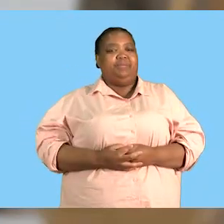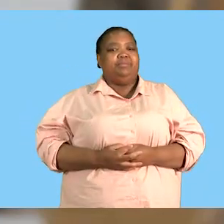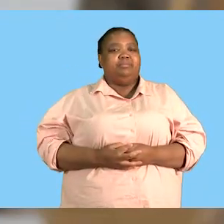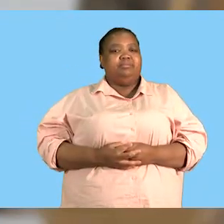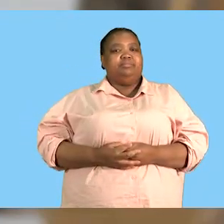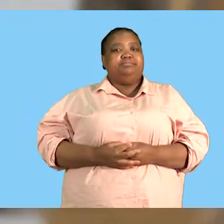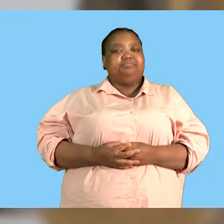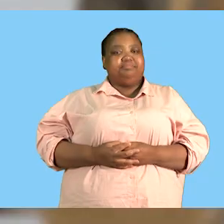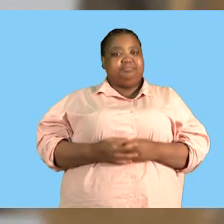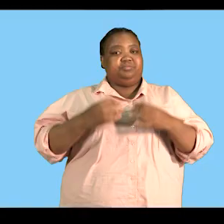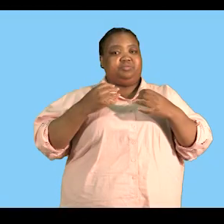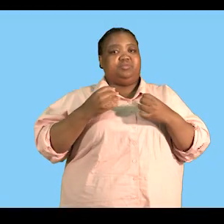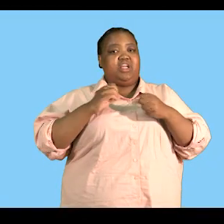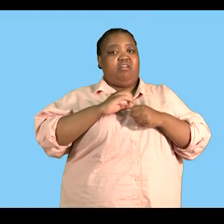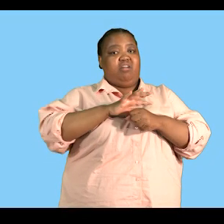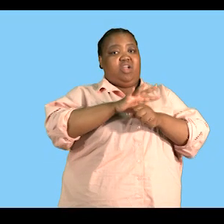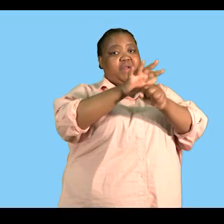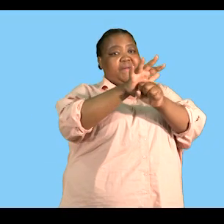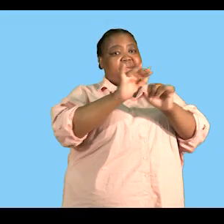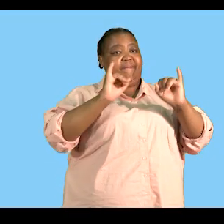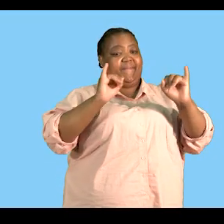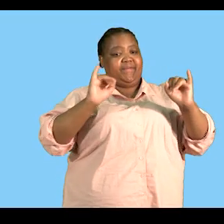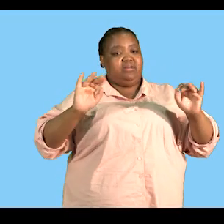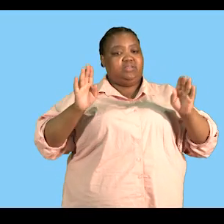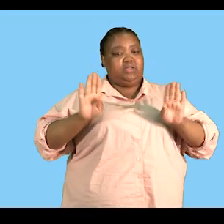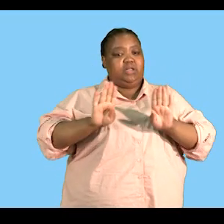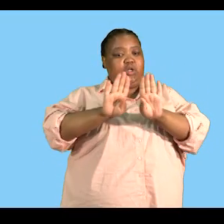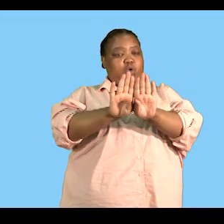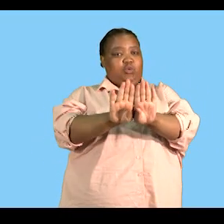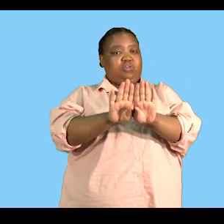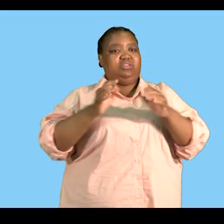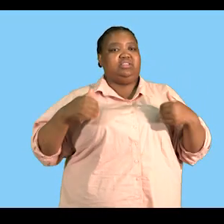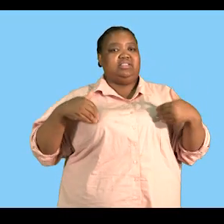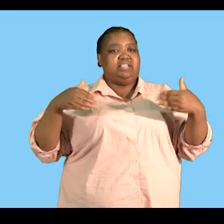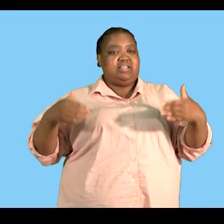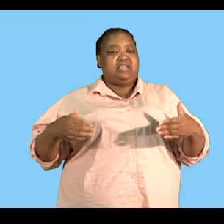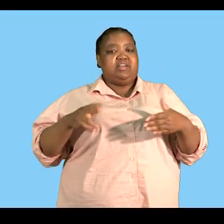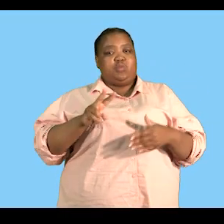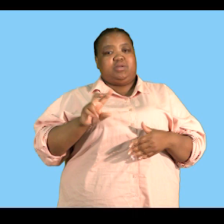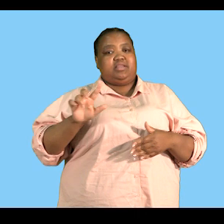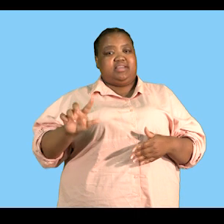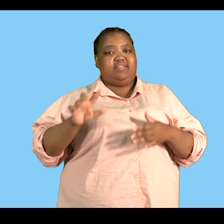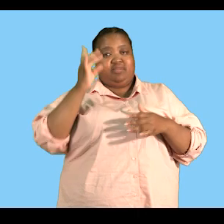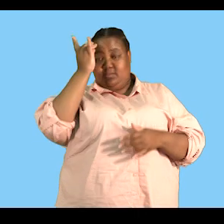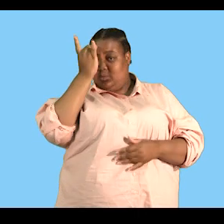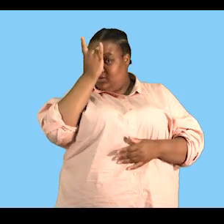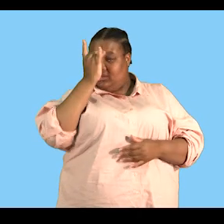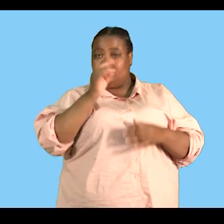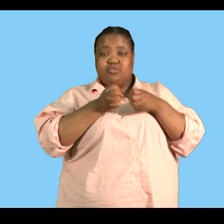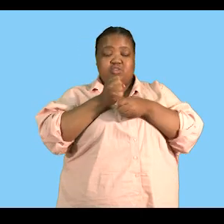Another one, during lockdown, which started on the 27th of March 2020,